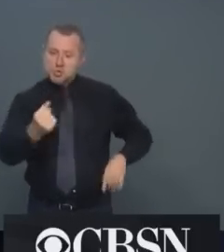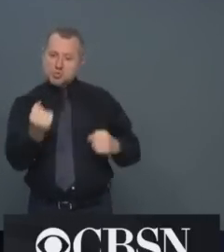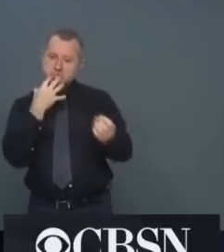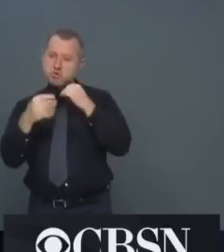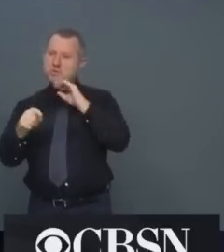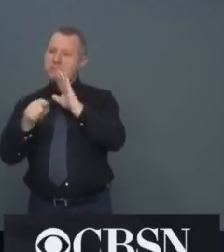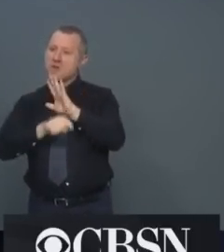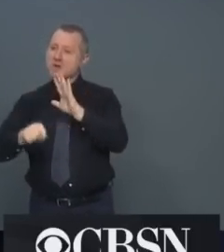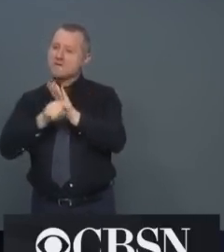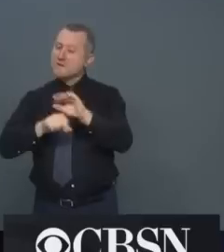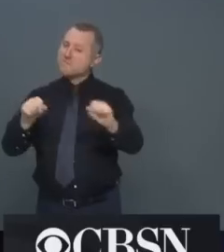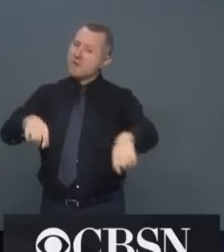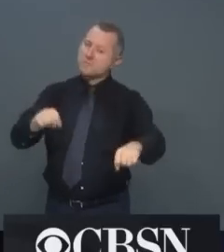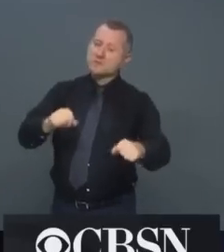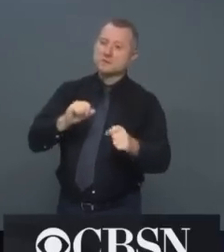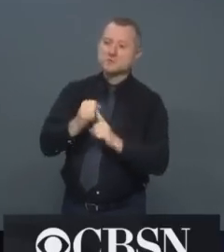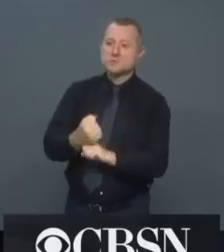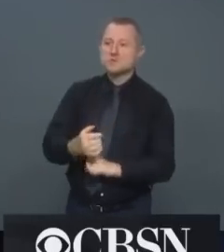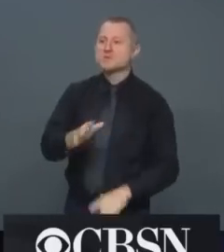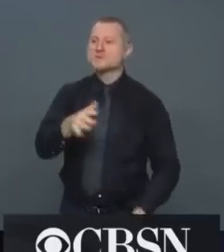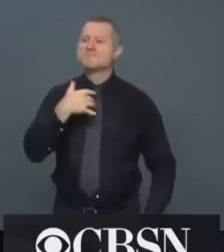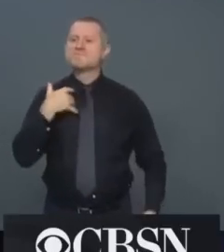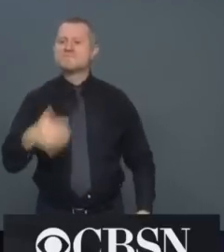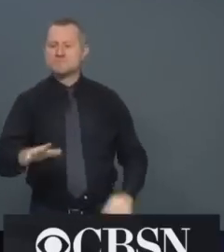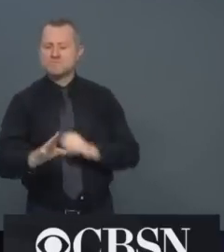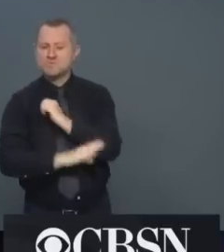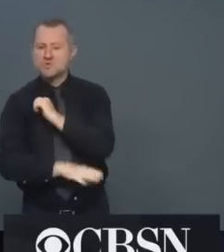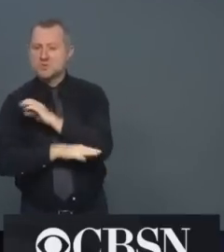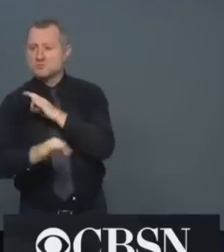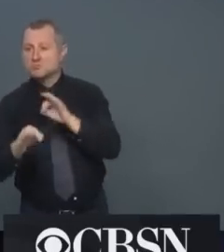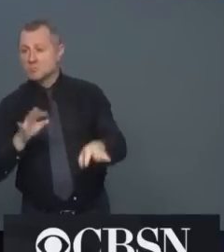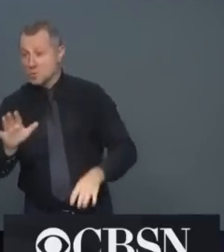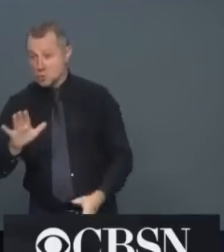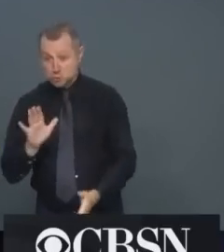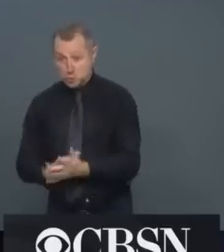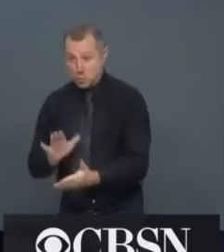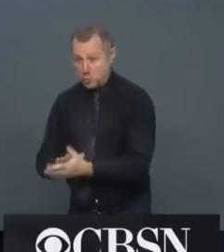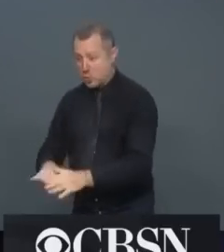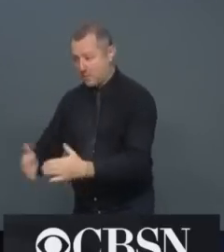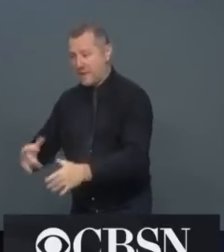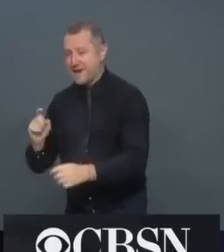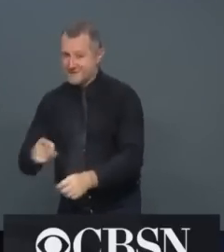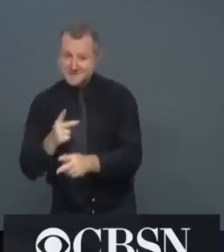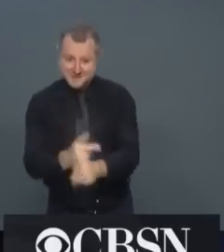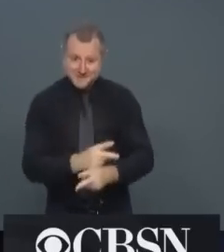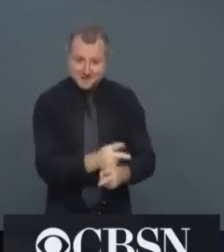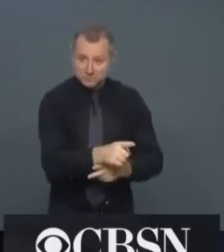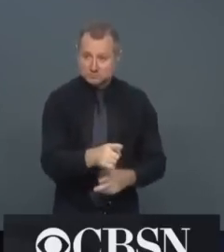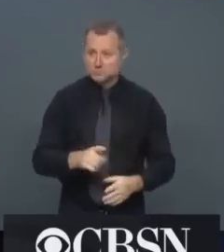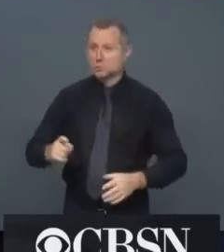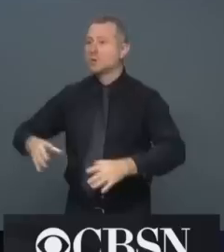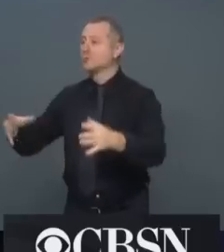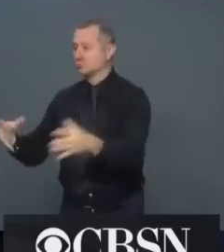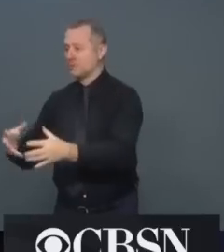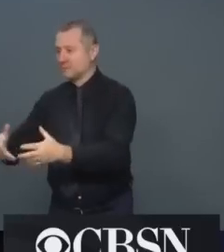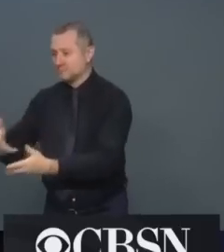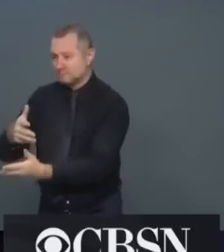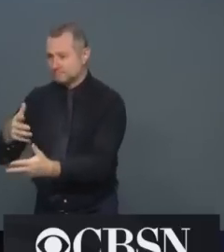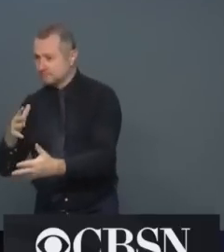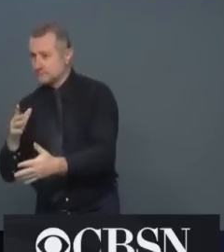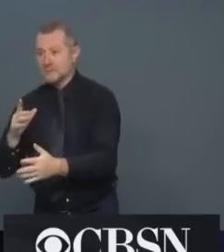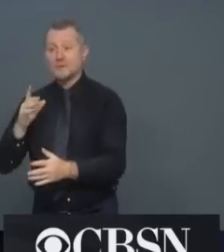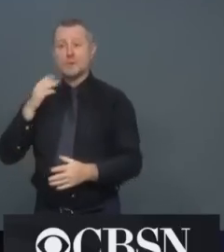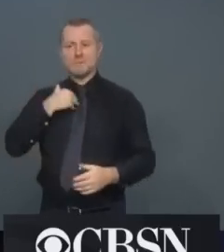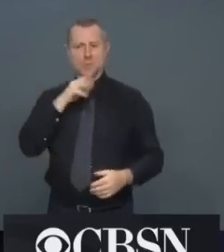just talked about the fall. You have school reopening, you have to be careful of congregate settings, we have the dashboard. You have the